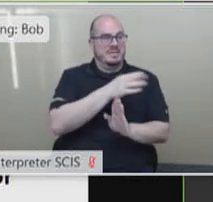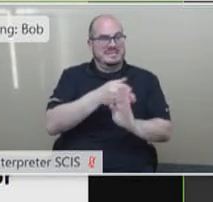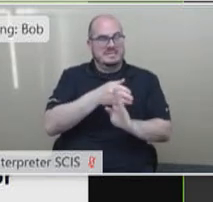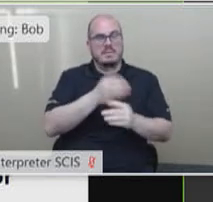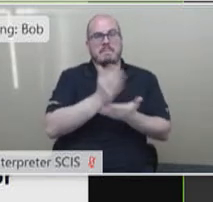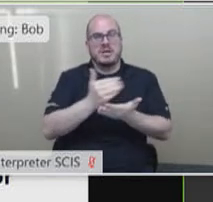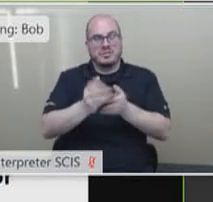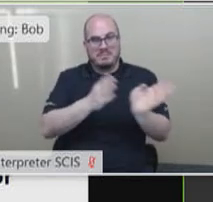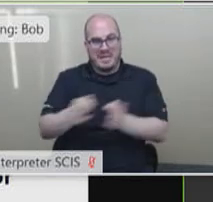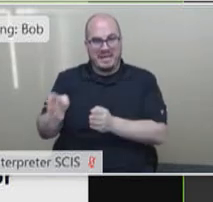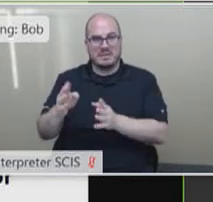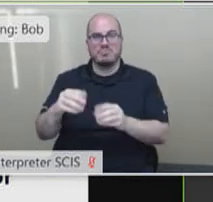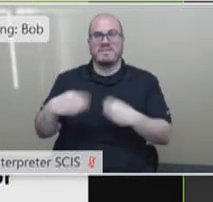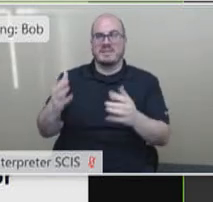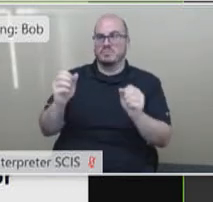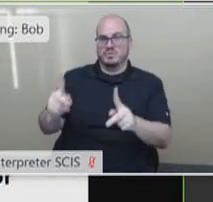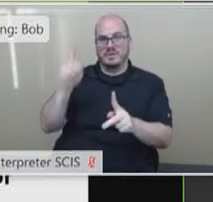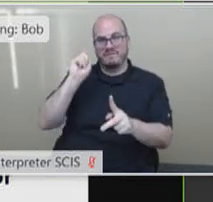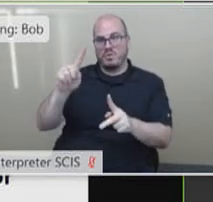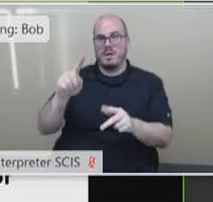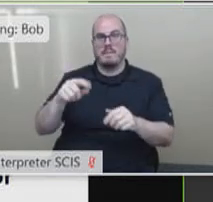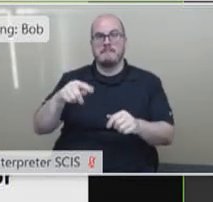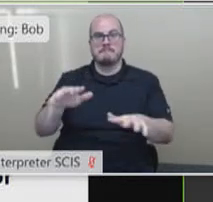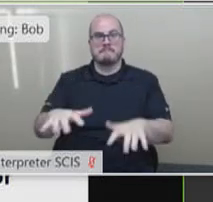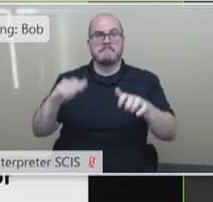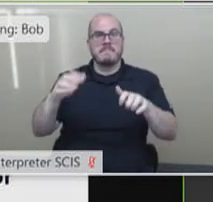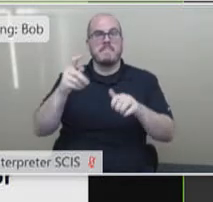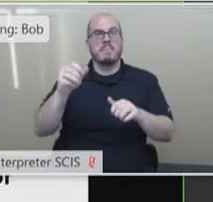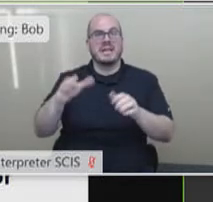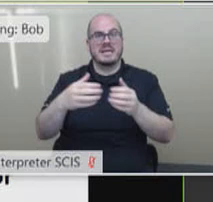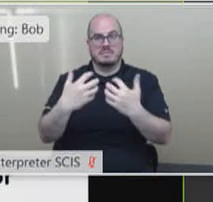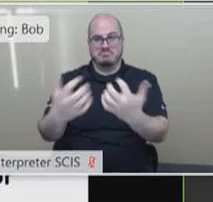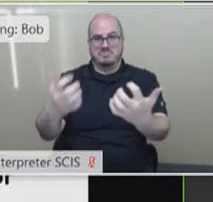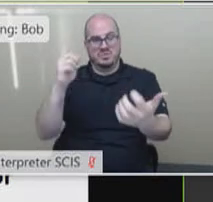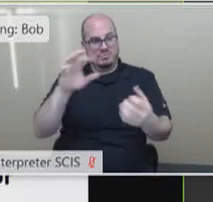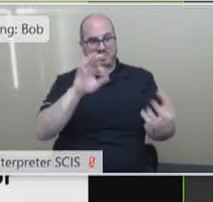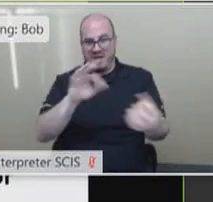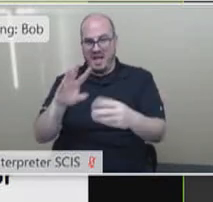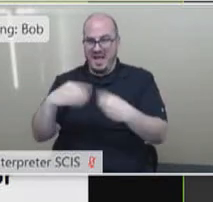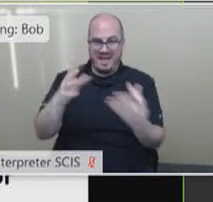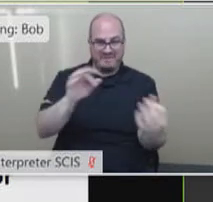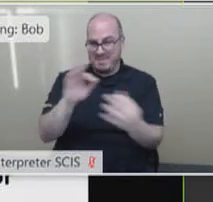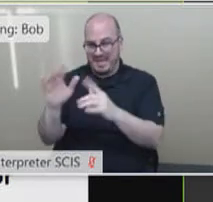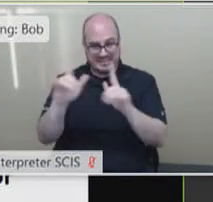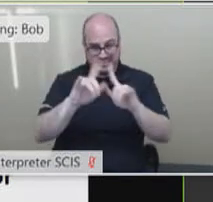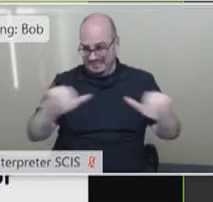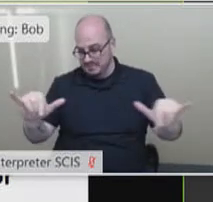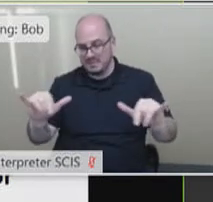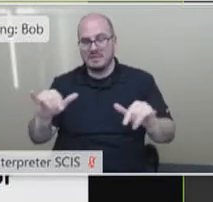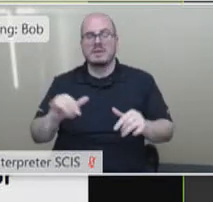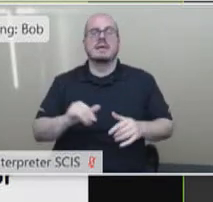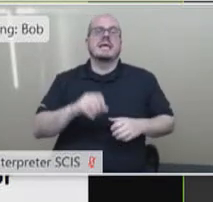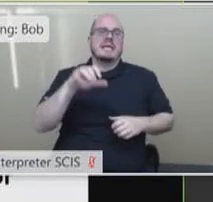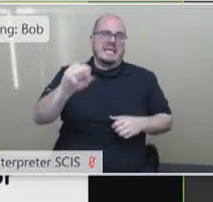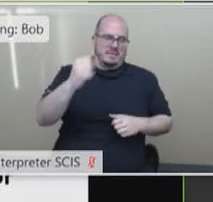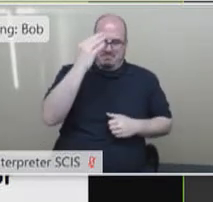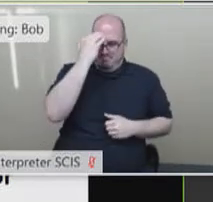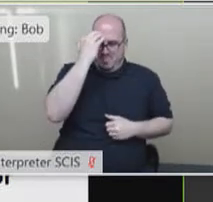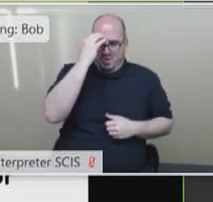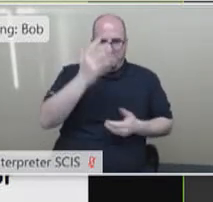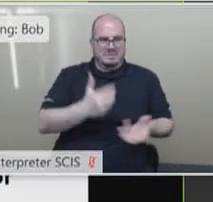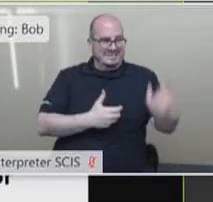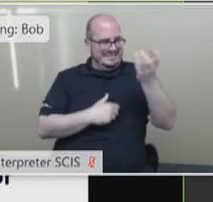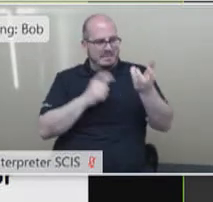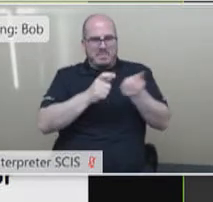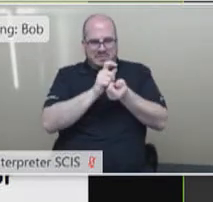for public comment. So even though we're trying to downplay the preliminary budget because so much will have to change before a final budget